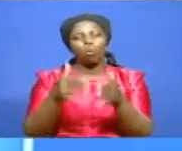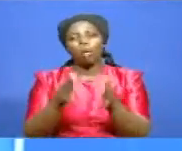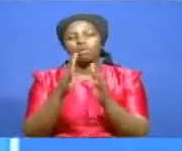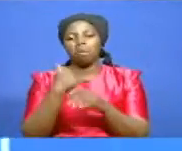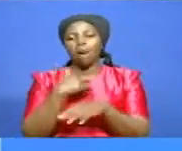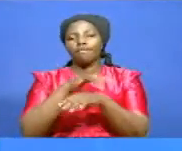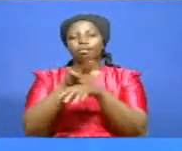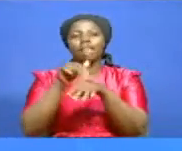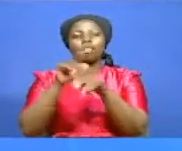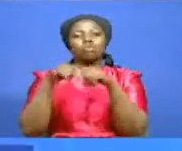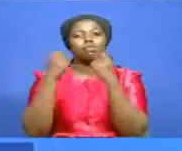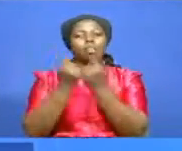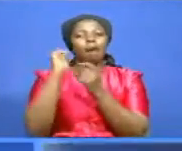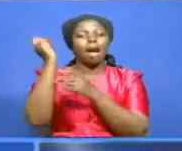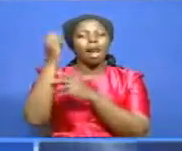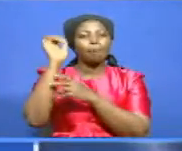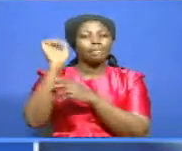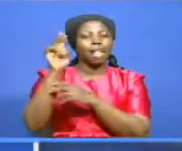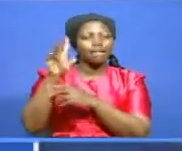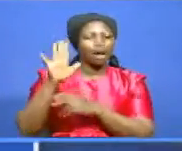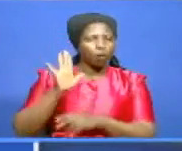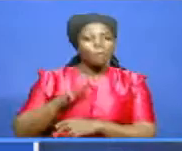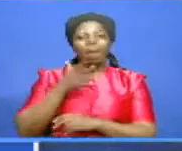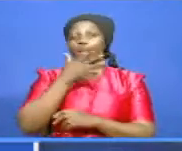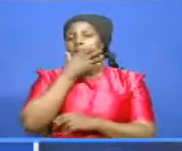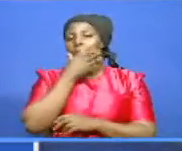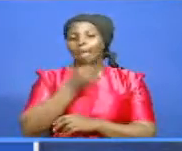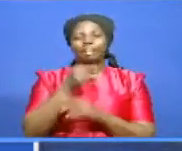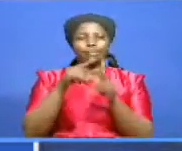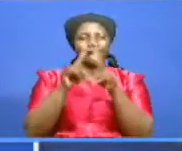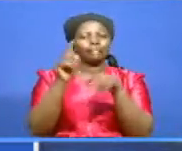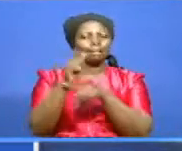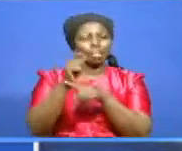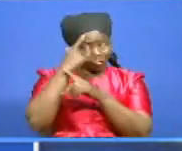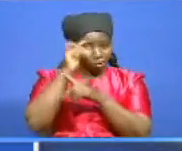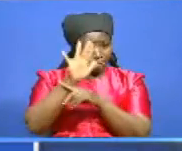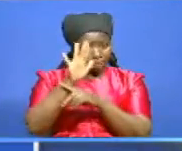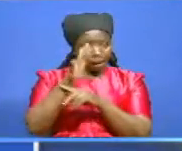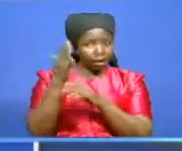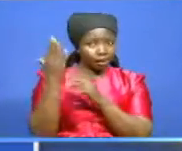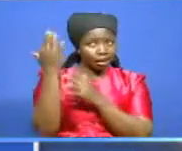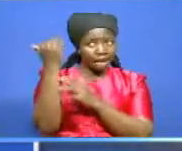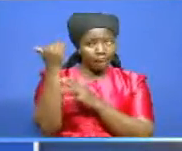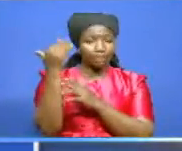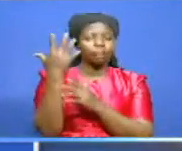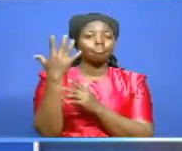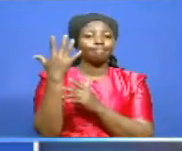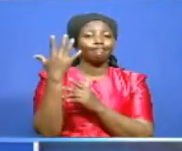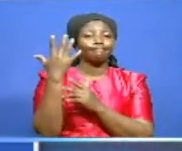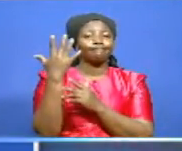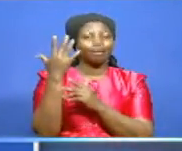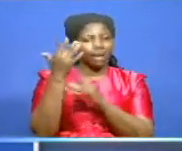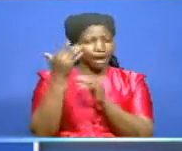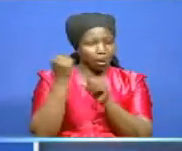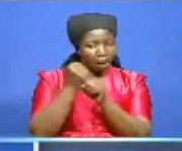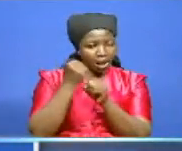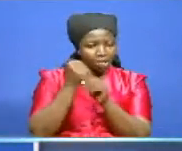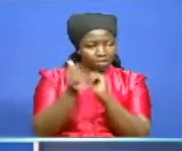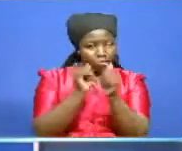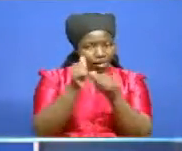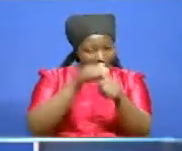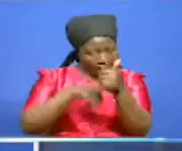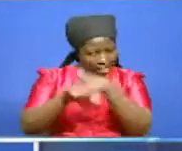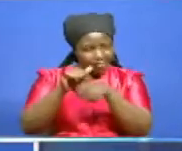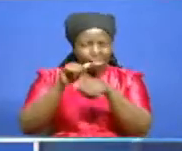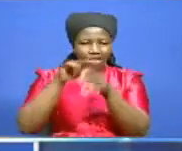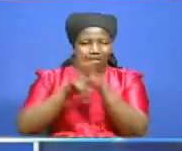national teams, Harambee Stars and Starlets, start training for their upcoming assignments. All sporting activities in the country were